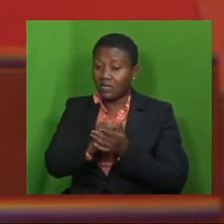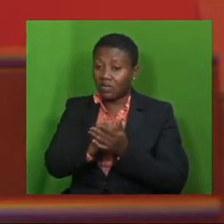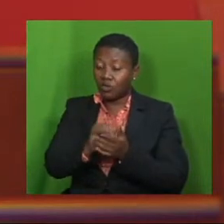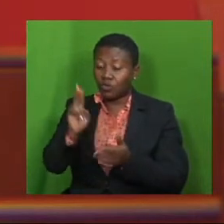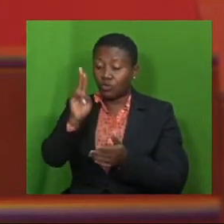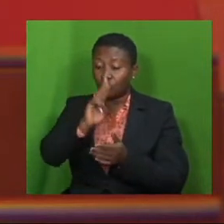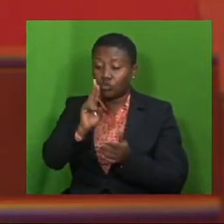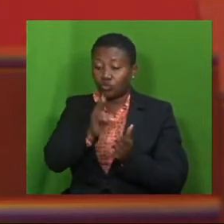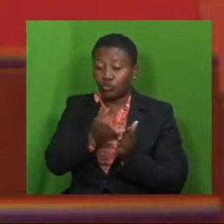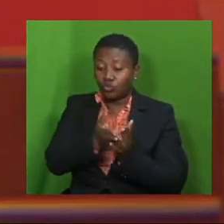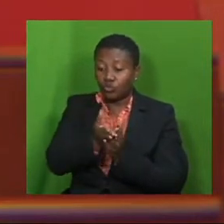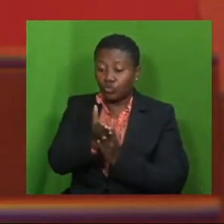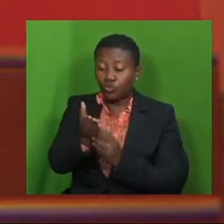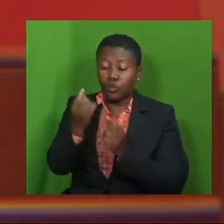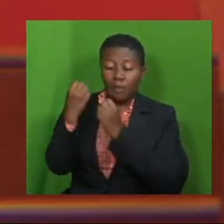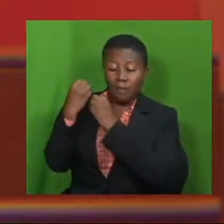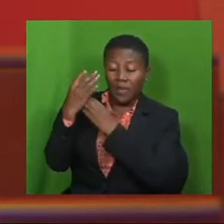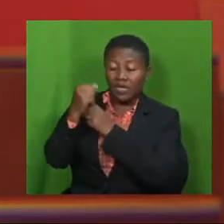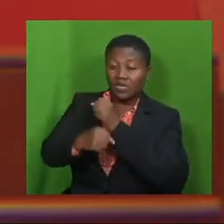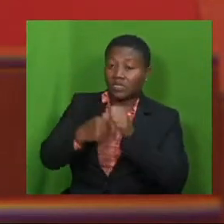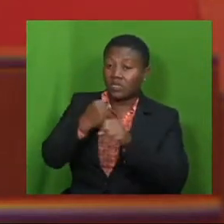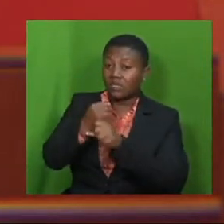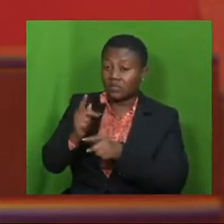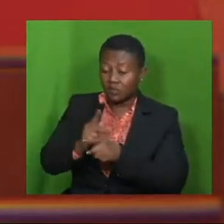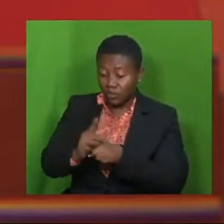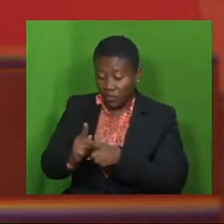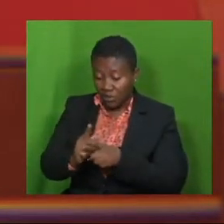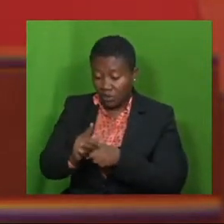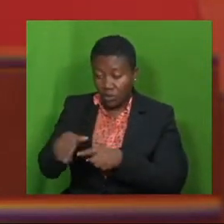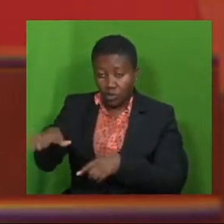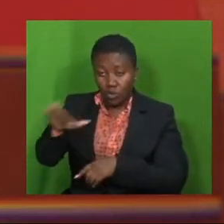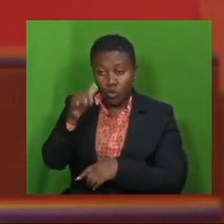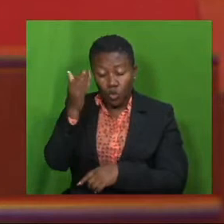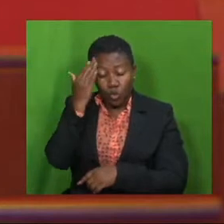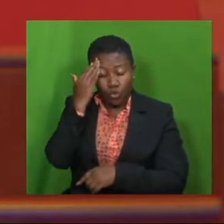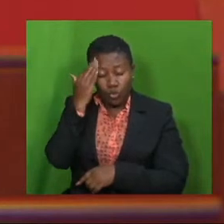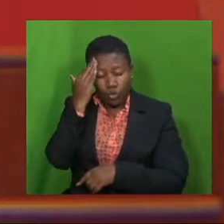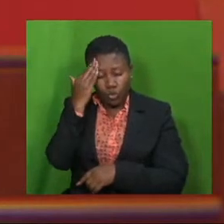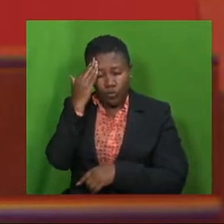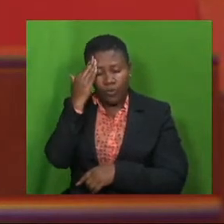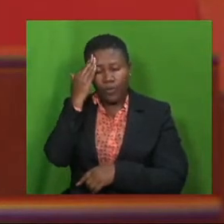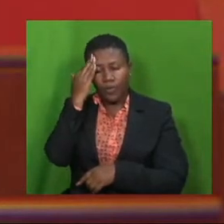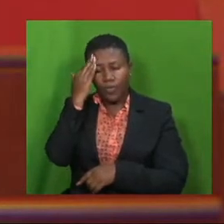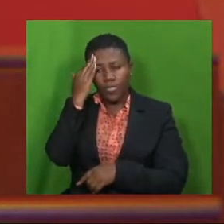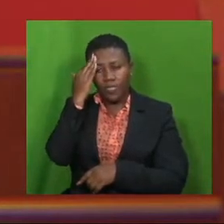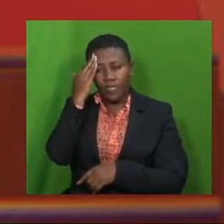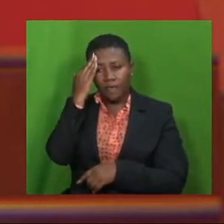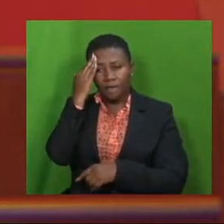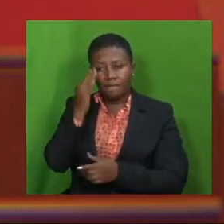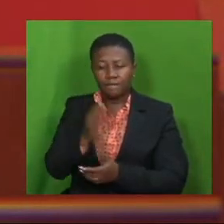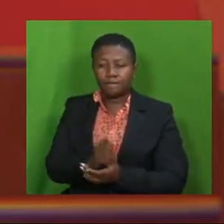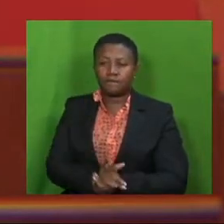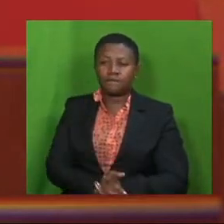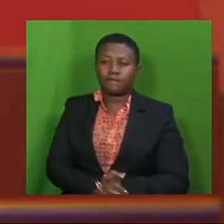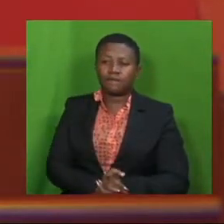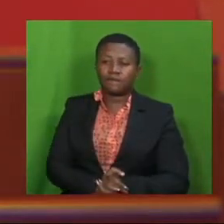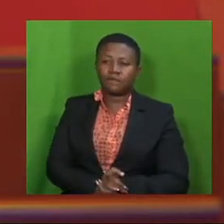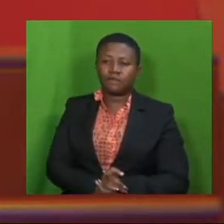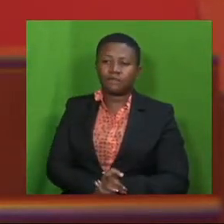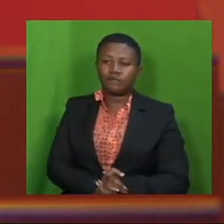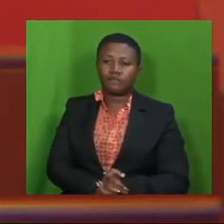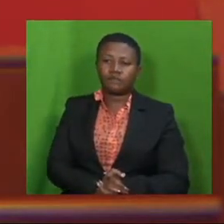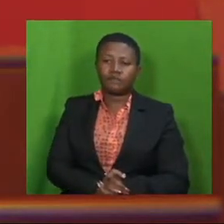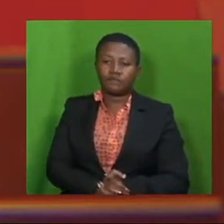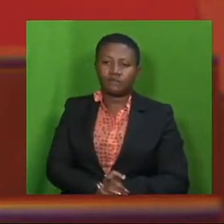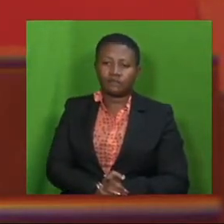of practice and are known to Parliament and not to the uninitiated.